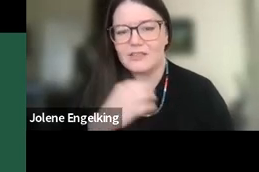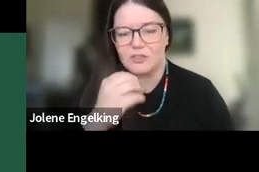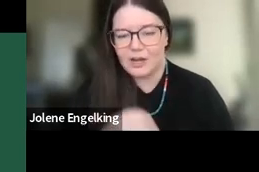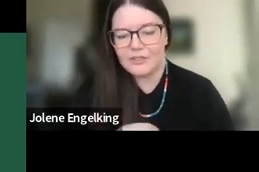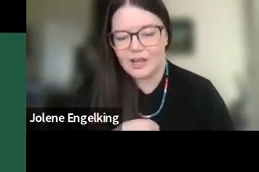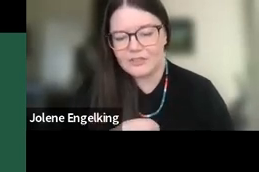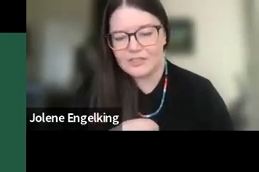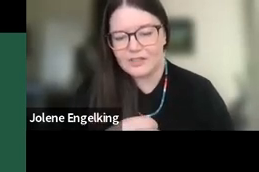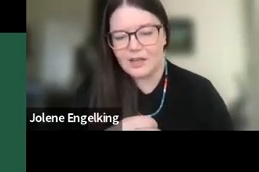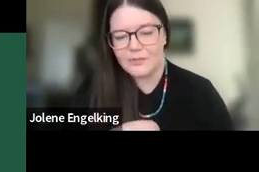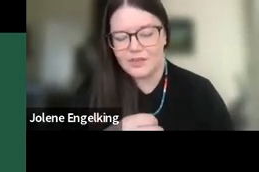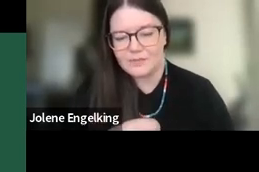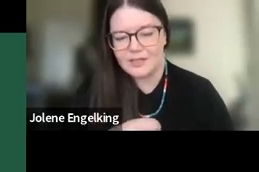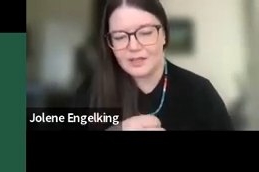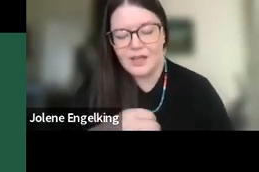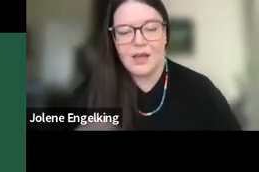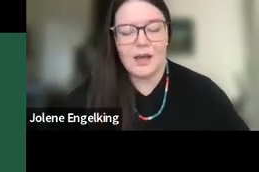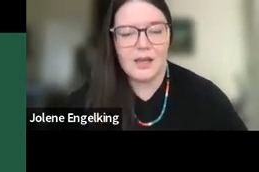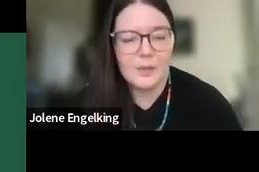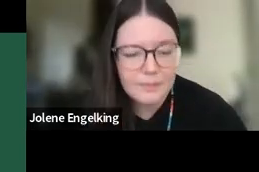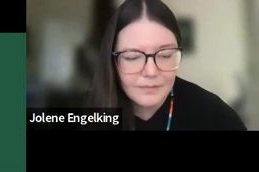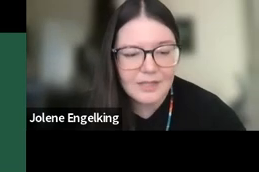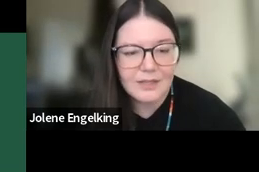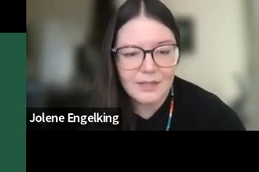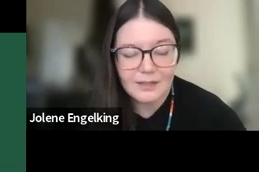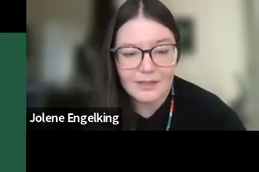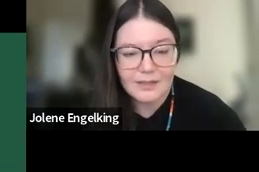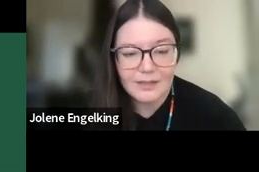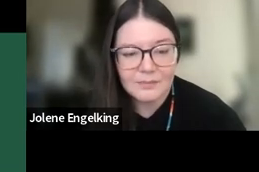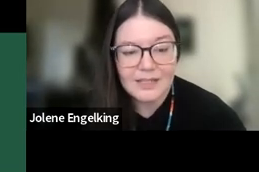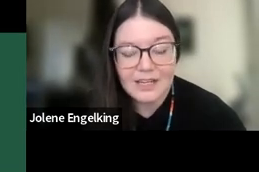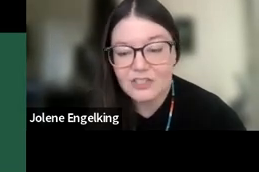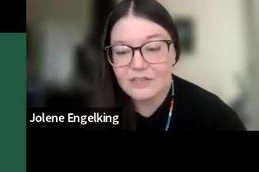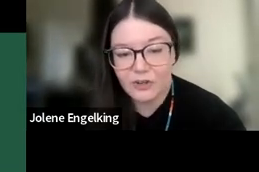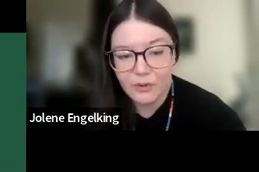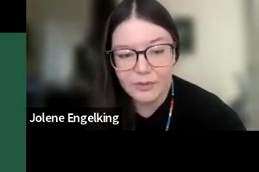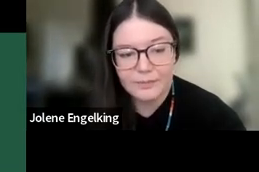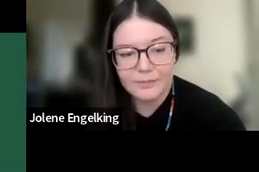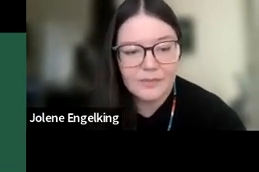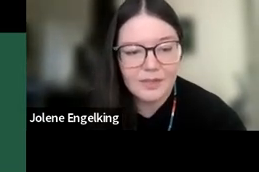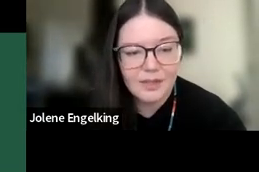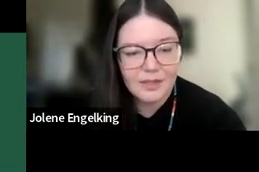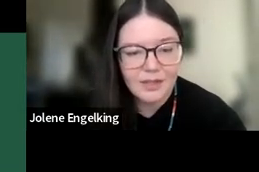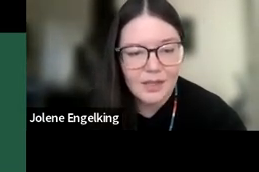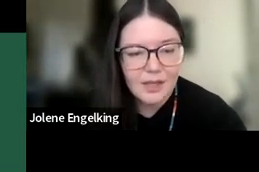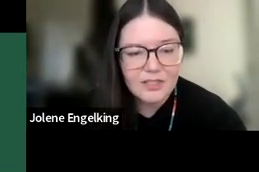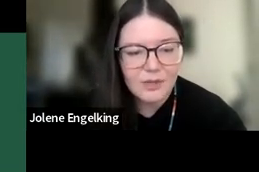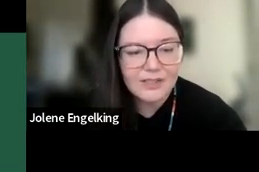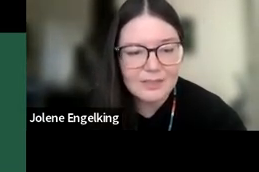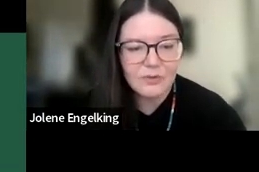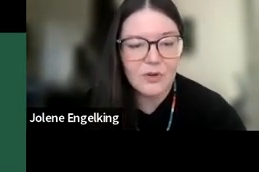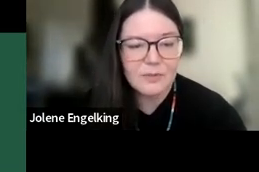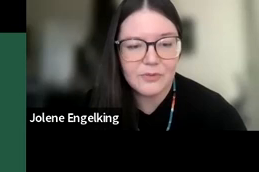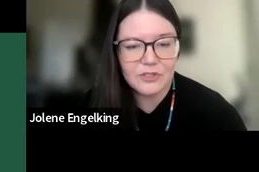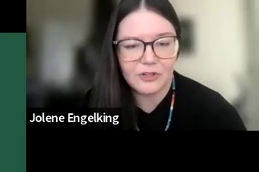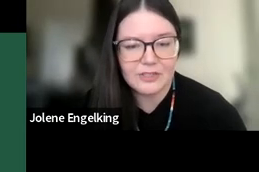well as the tribal sovereignty that comes with us being nations of our own. as well as